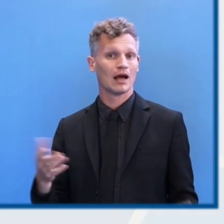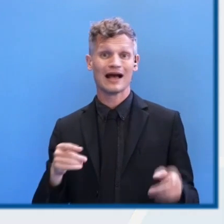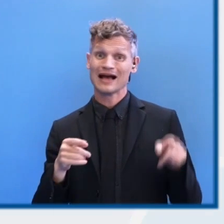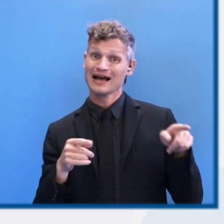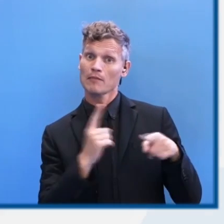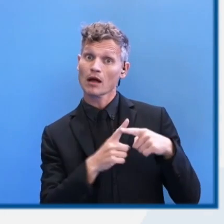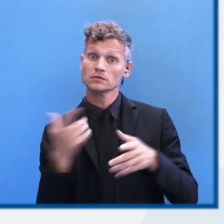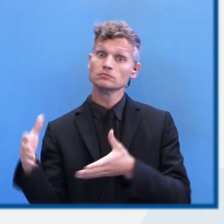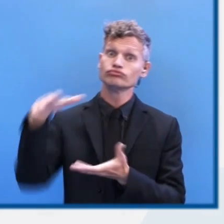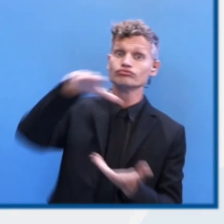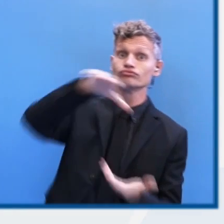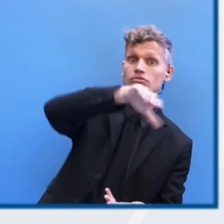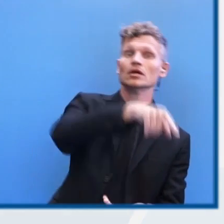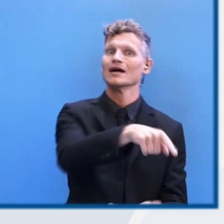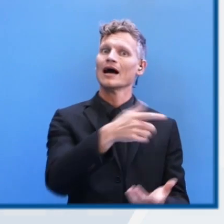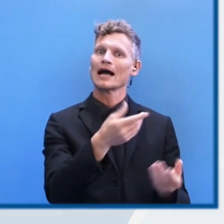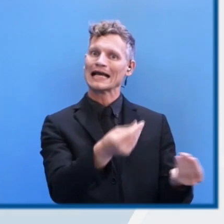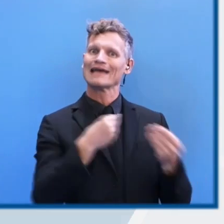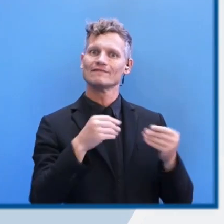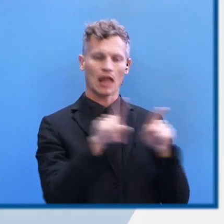correlations and probably causal